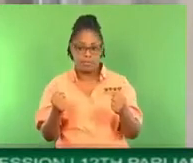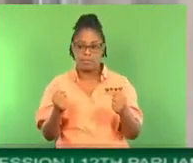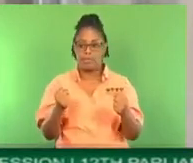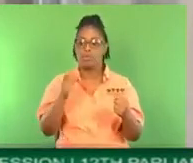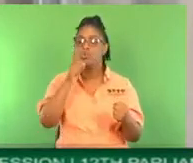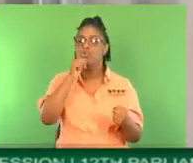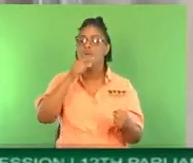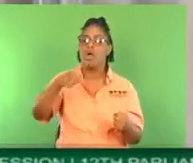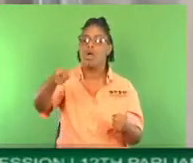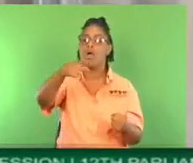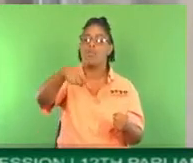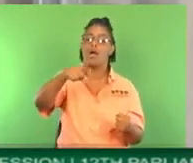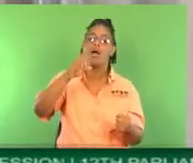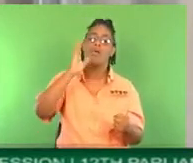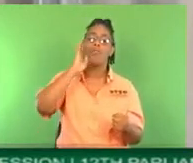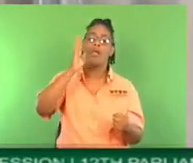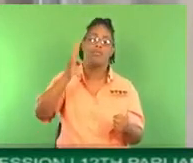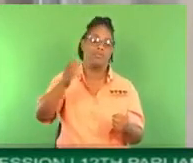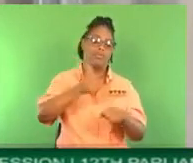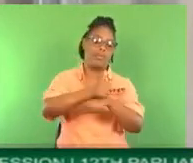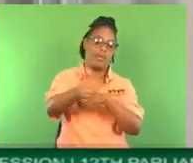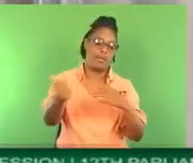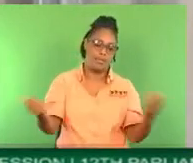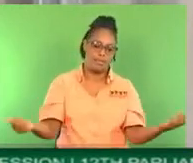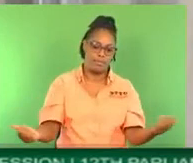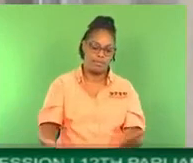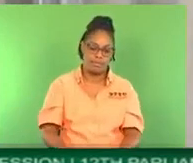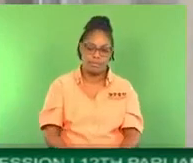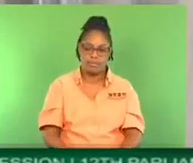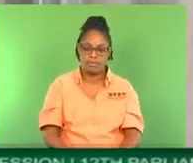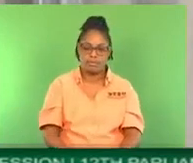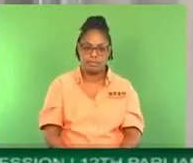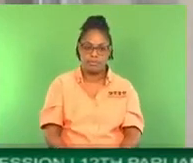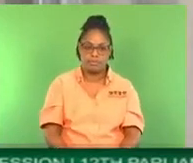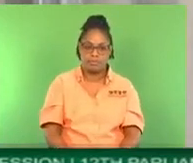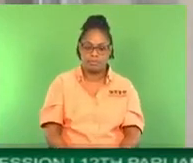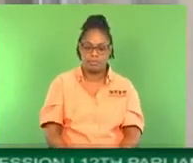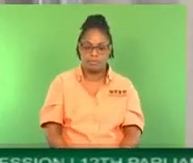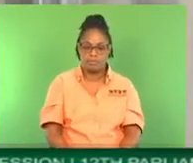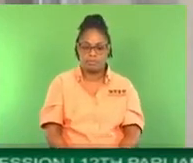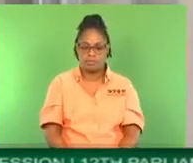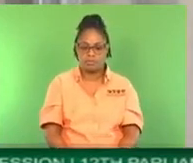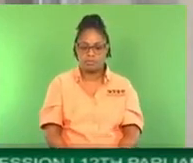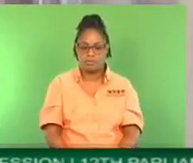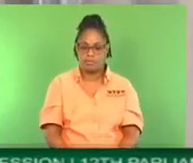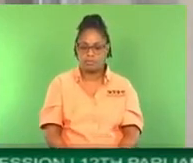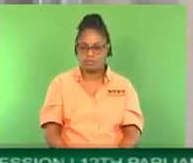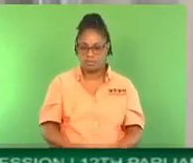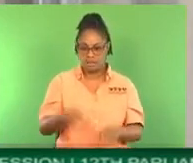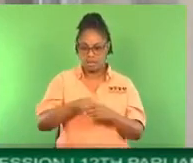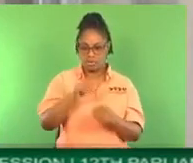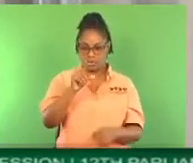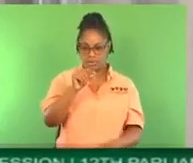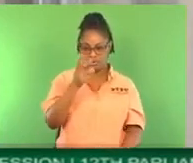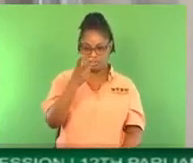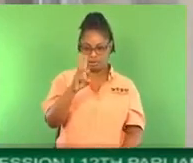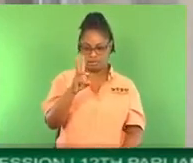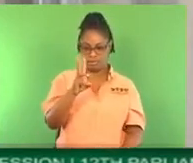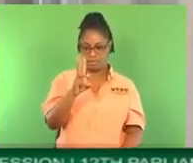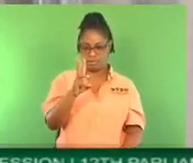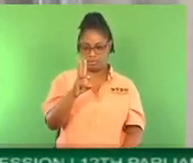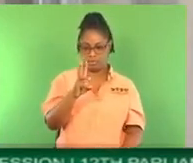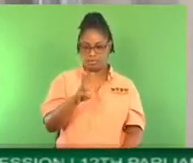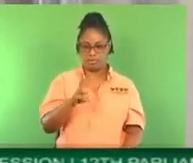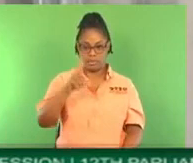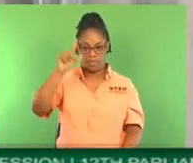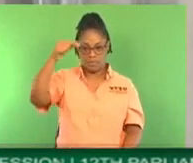that has brought us to this situation, and even prior to 2020. In 2016, the government, which in this